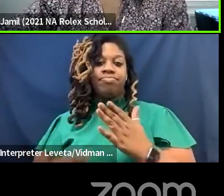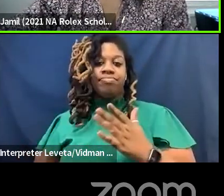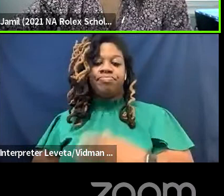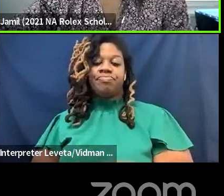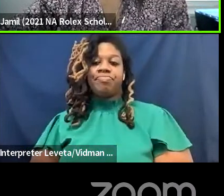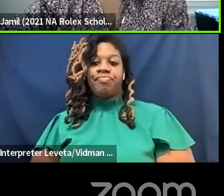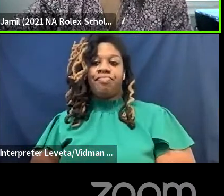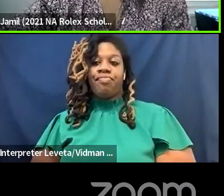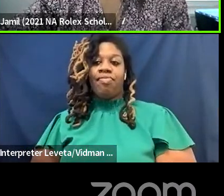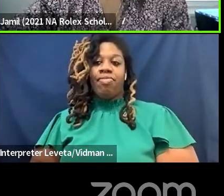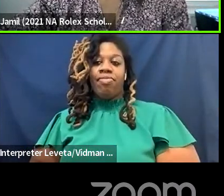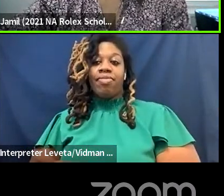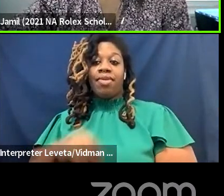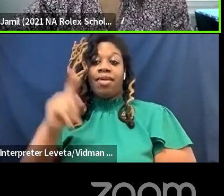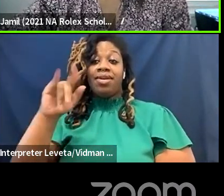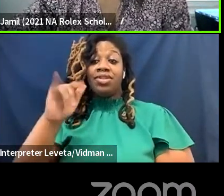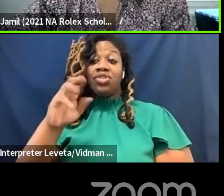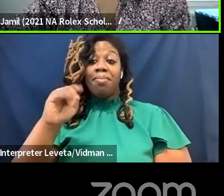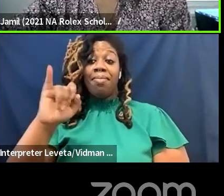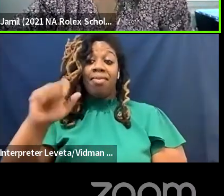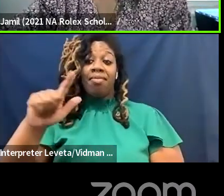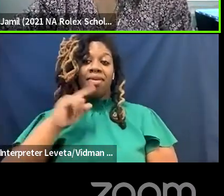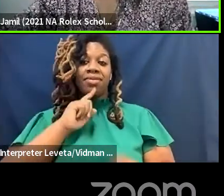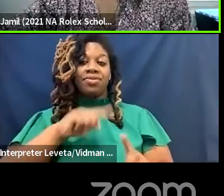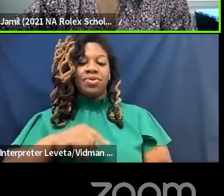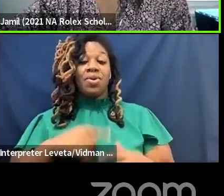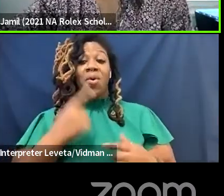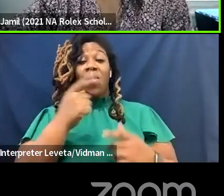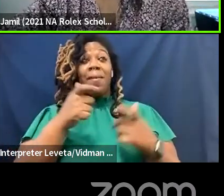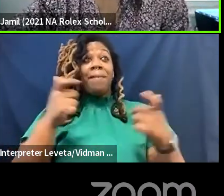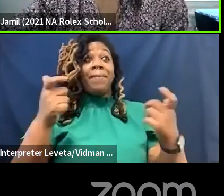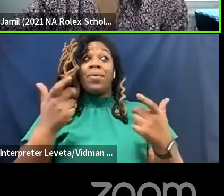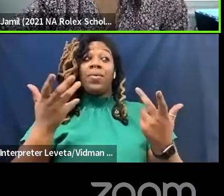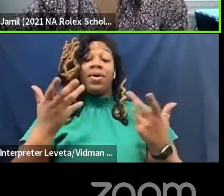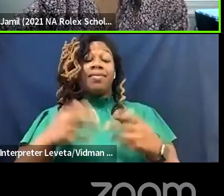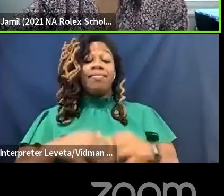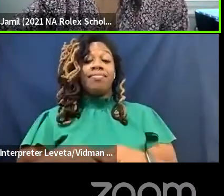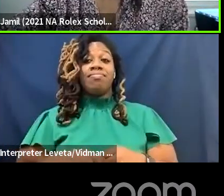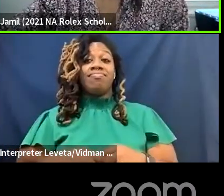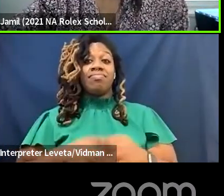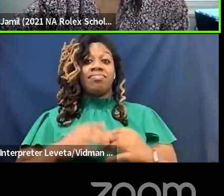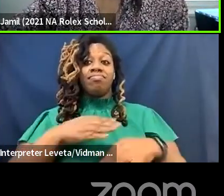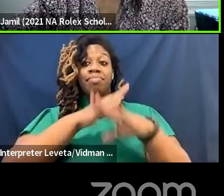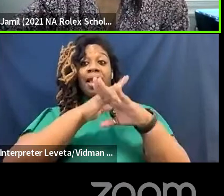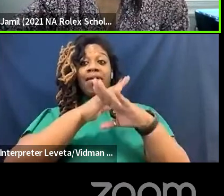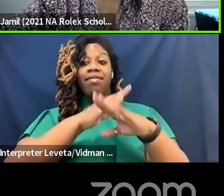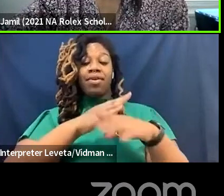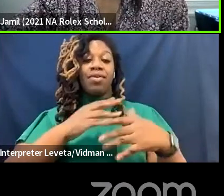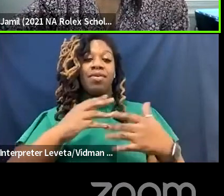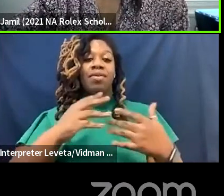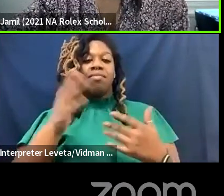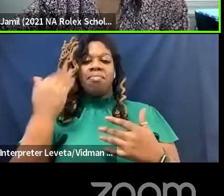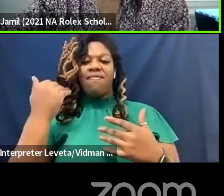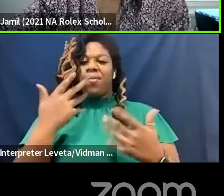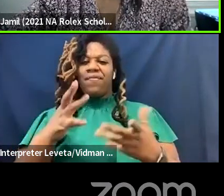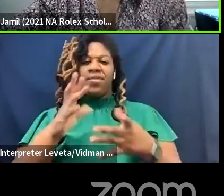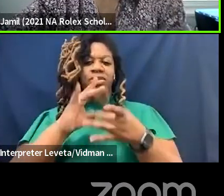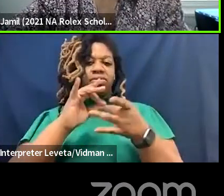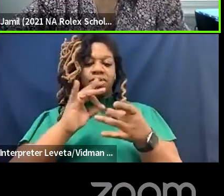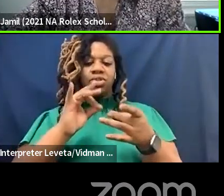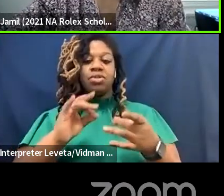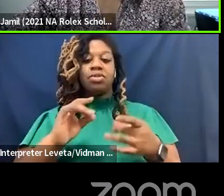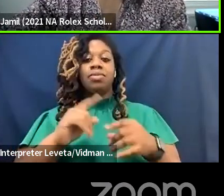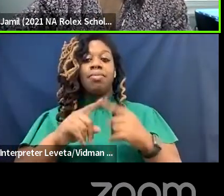I would say kind of like the biggest thing is kind of what we touched on before with